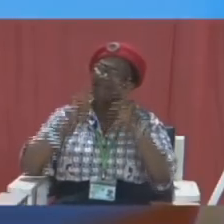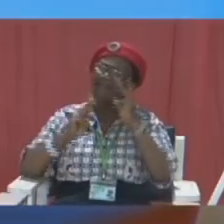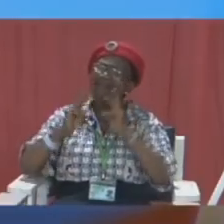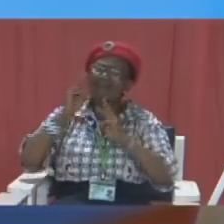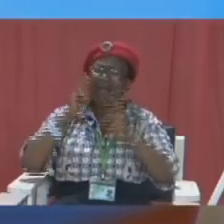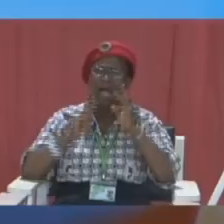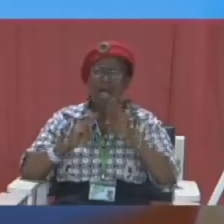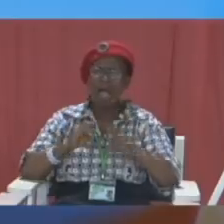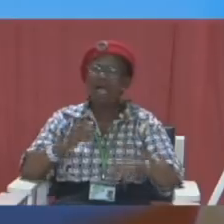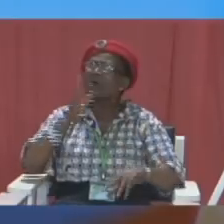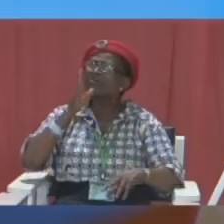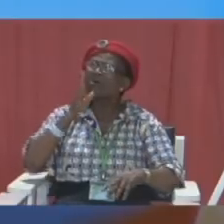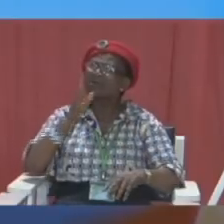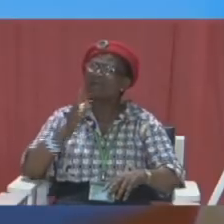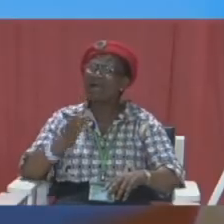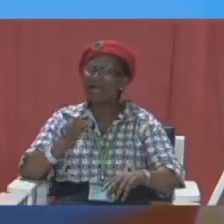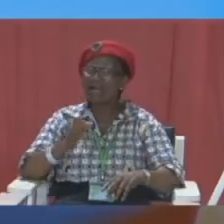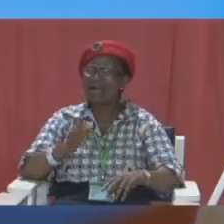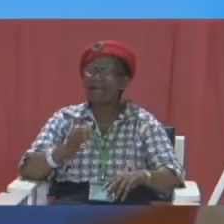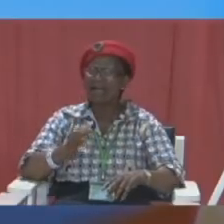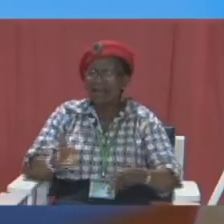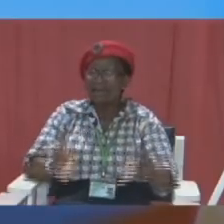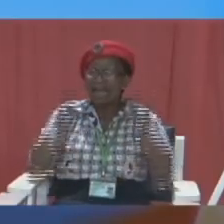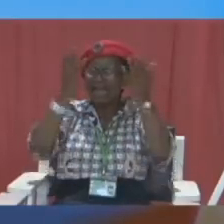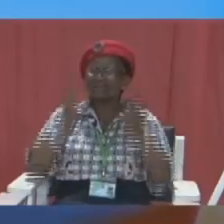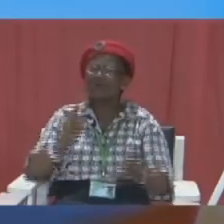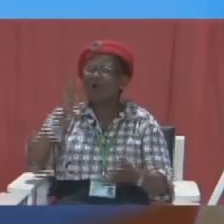Mama, get up. Yadi day.